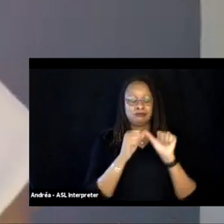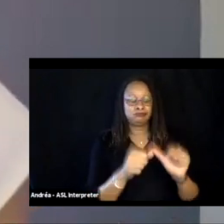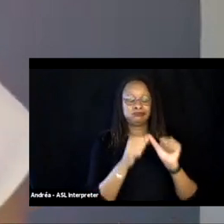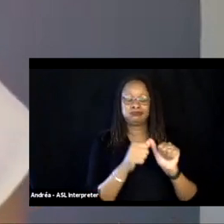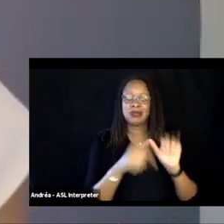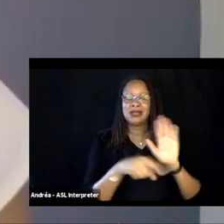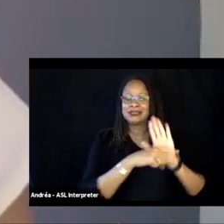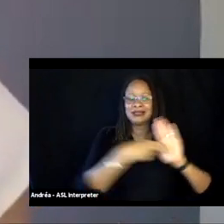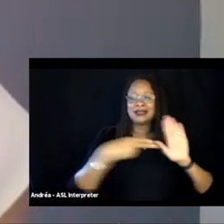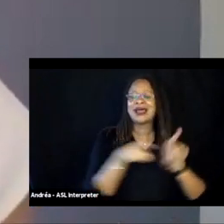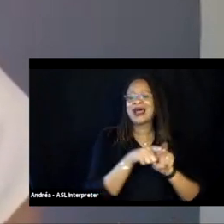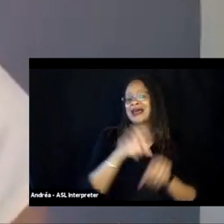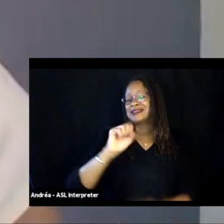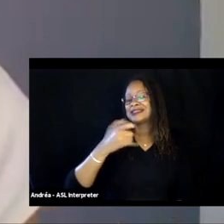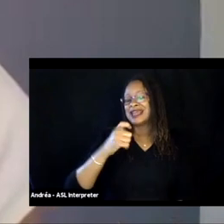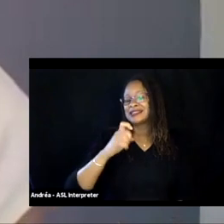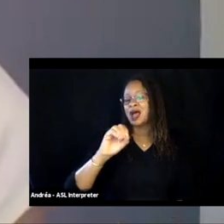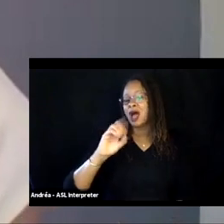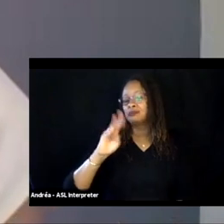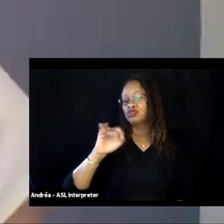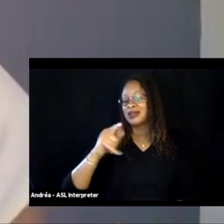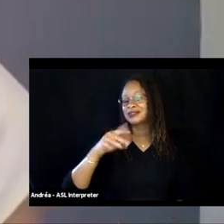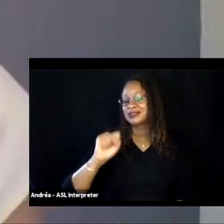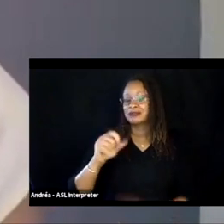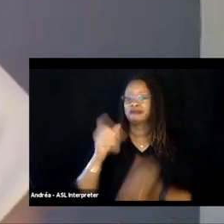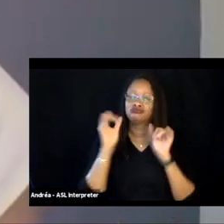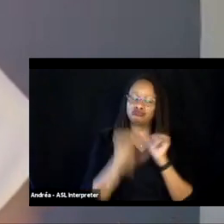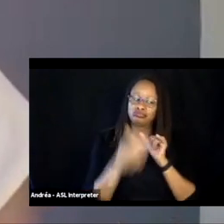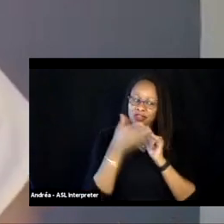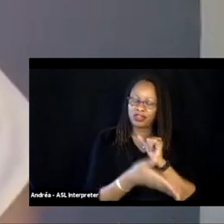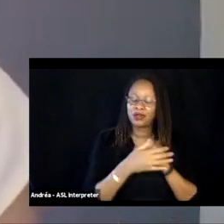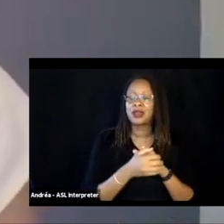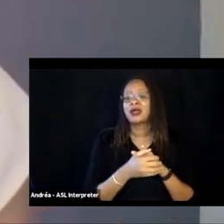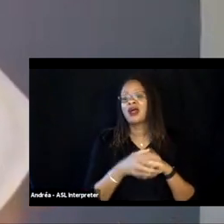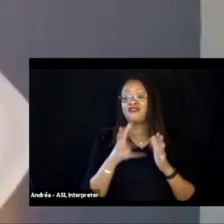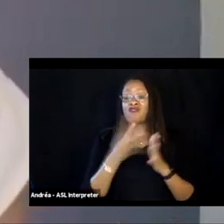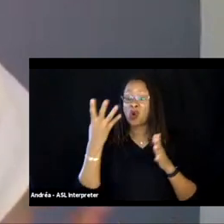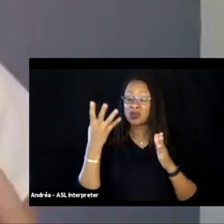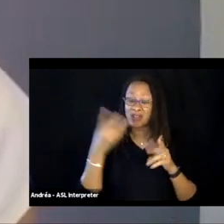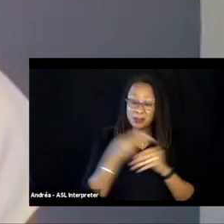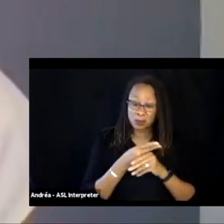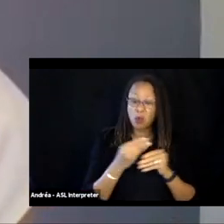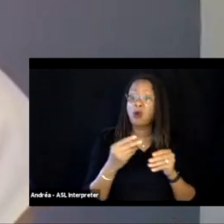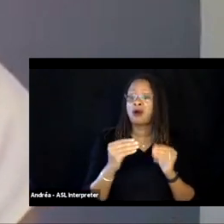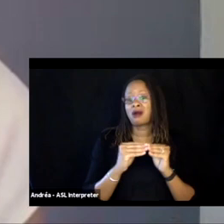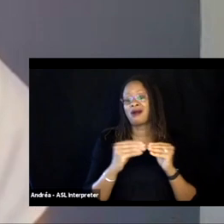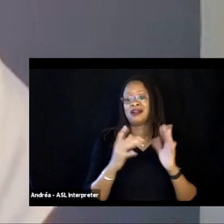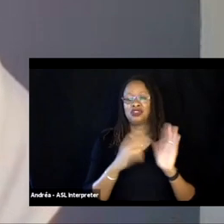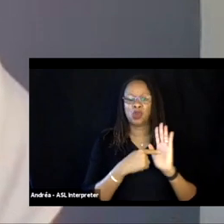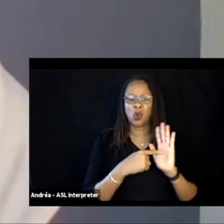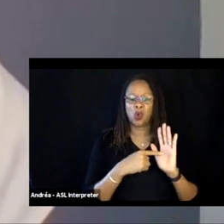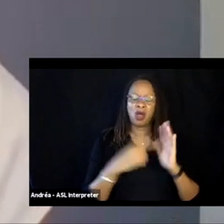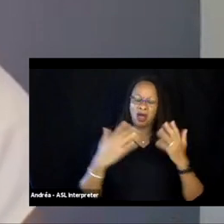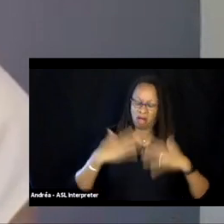of women as sex objects remain. So female characters are 4 times more likely to be shown in revealing clothing,